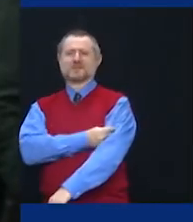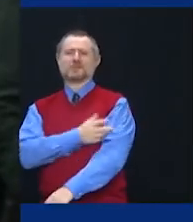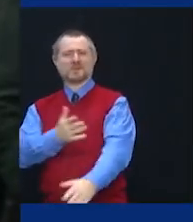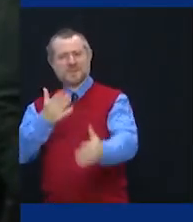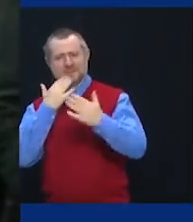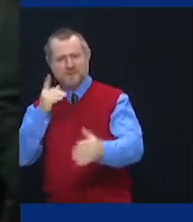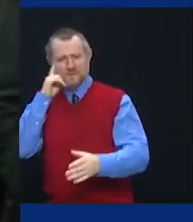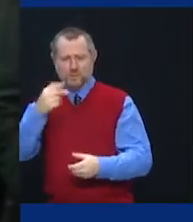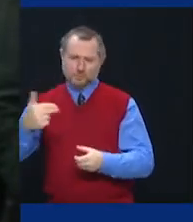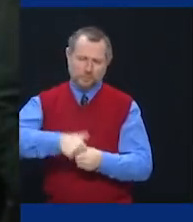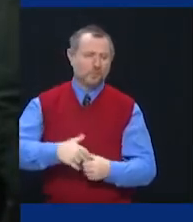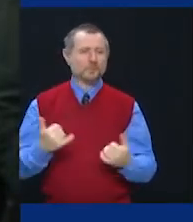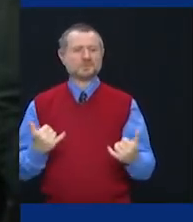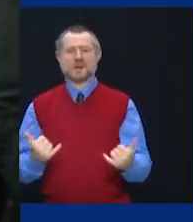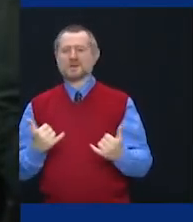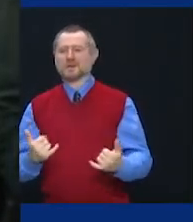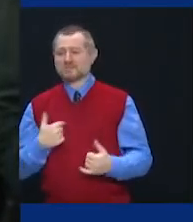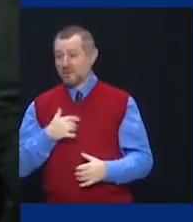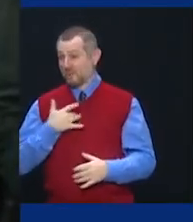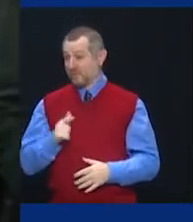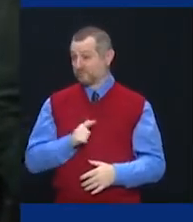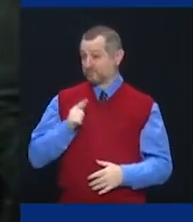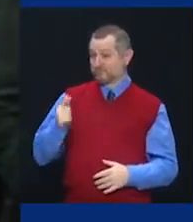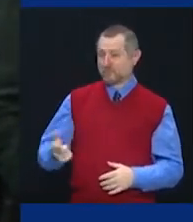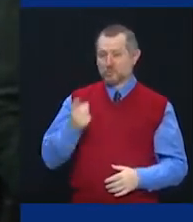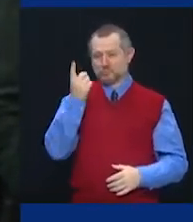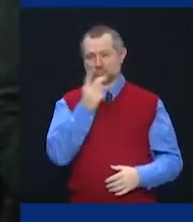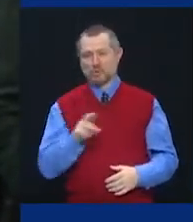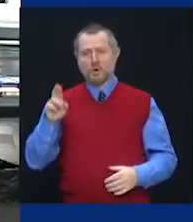today. Please welcome Dr. Howard Zucker.